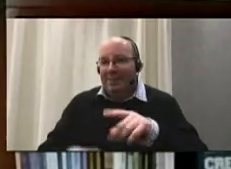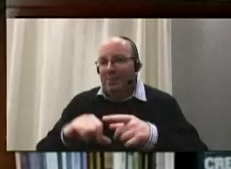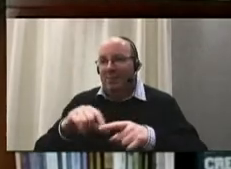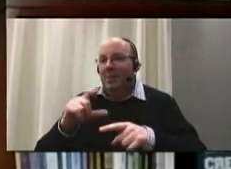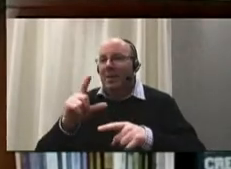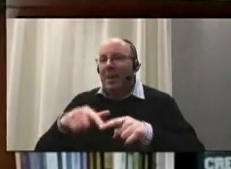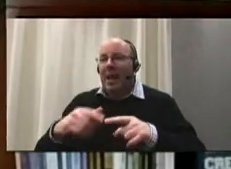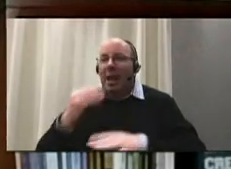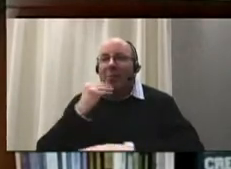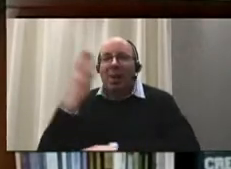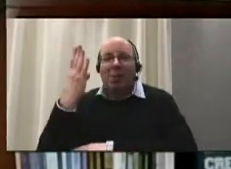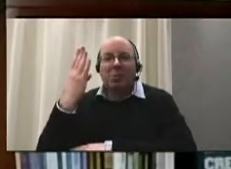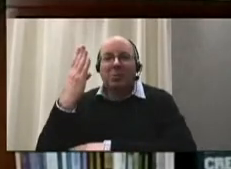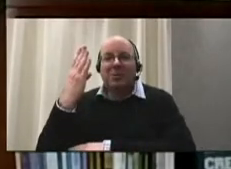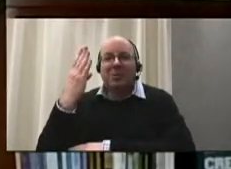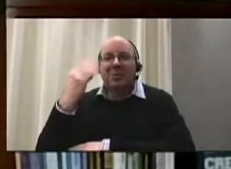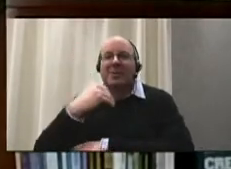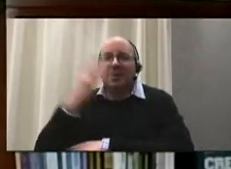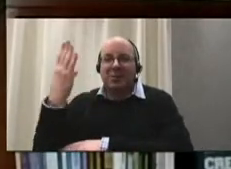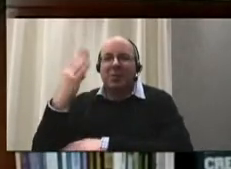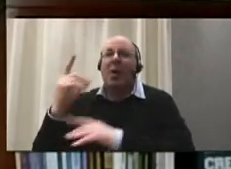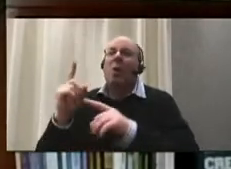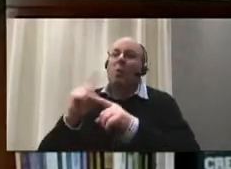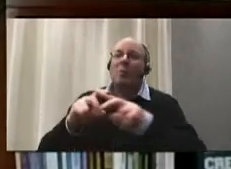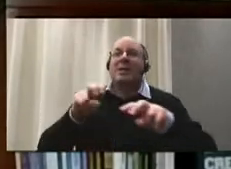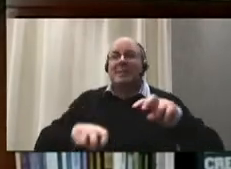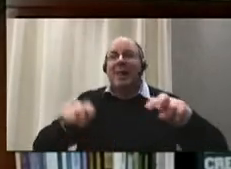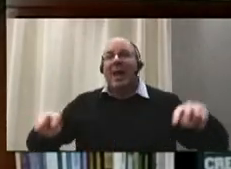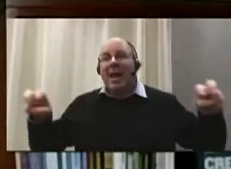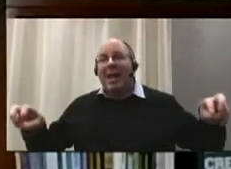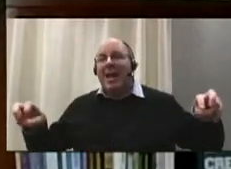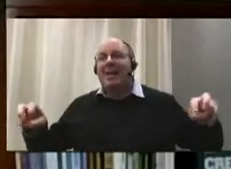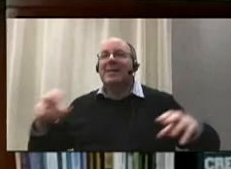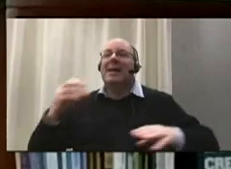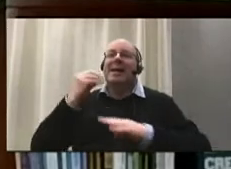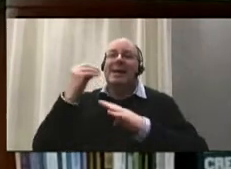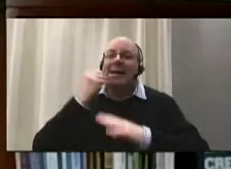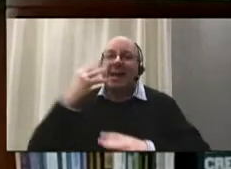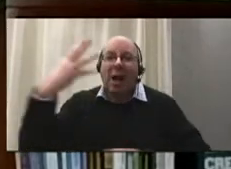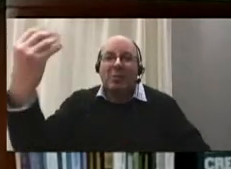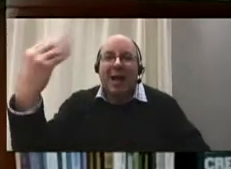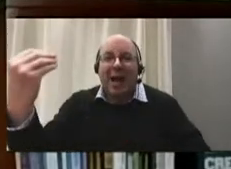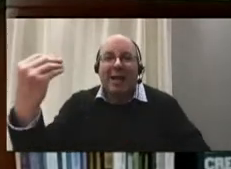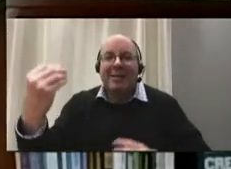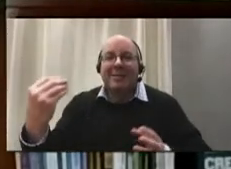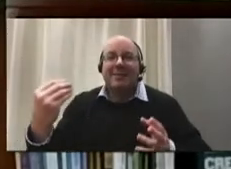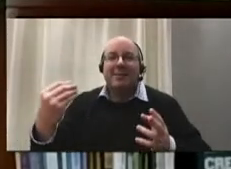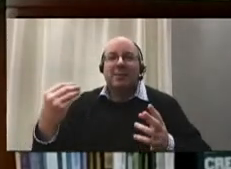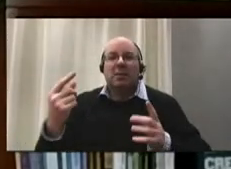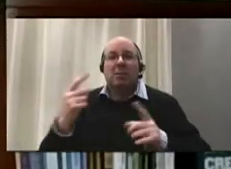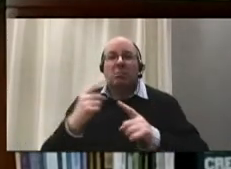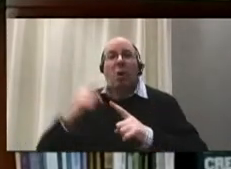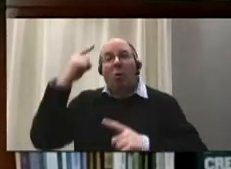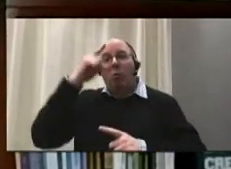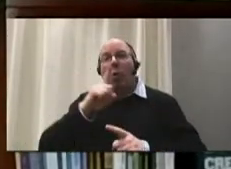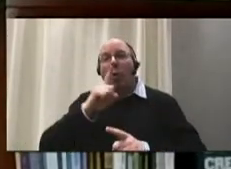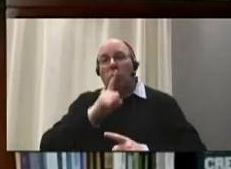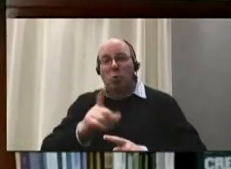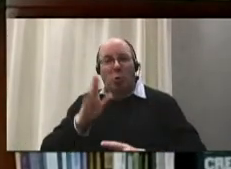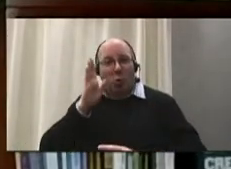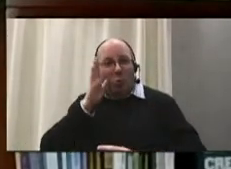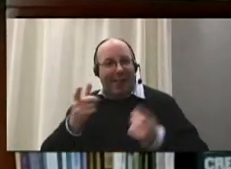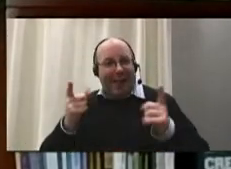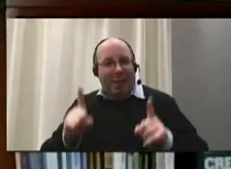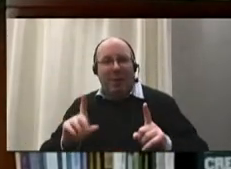put in many protocols with spacing and having outdoor lunches, but that's not something that we can guarantee. And so I do feel very accountable to